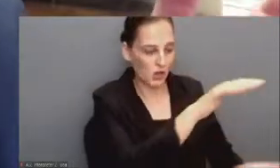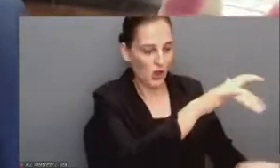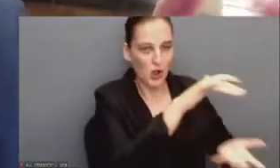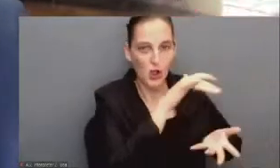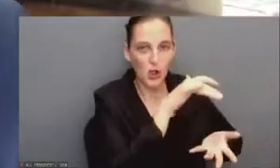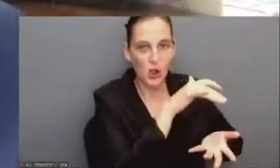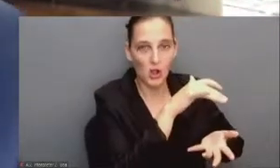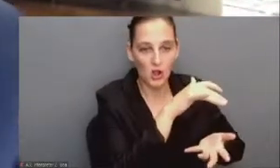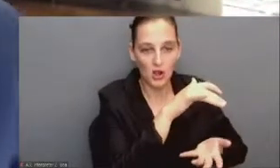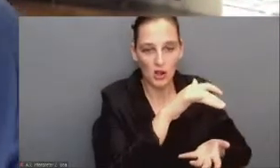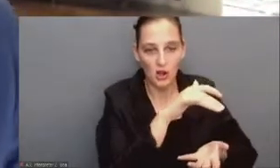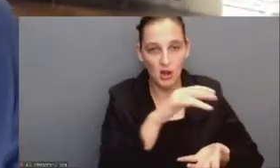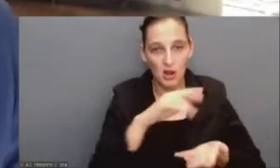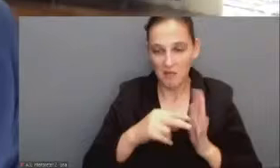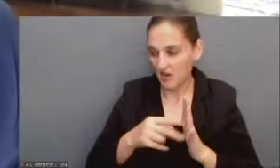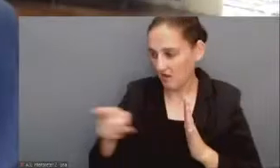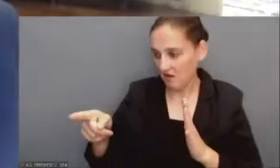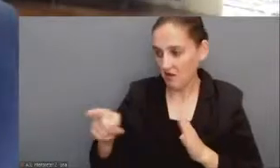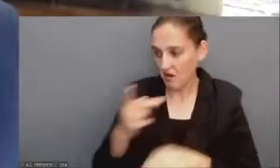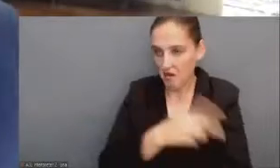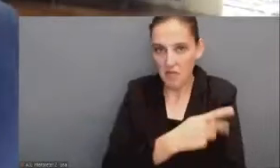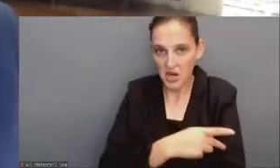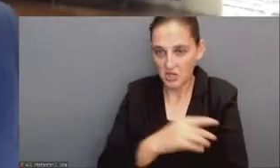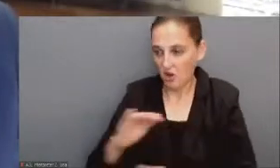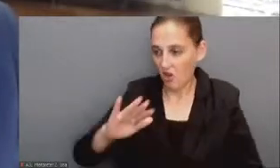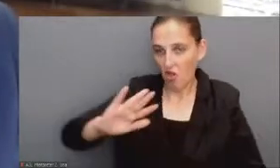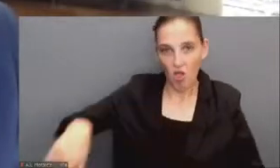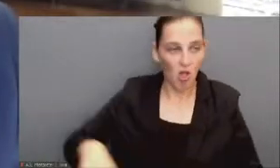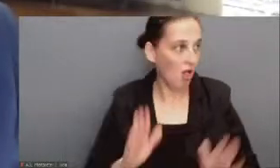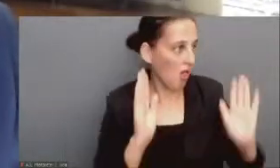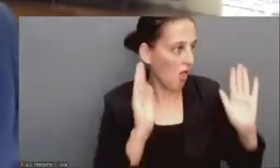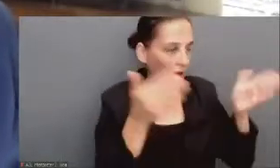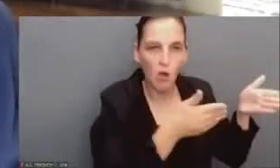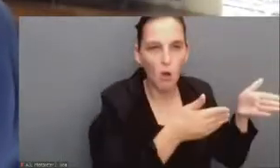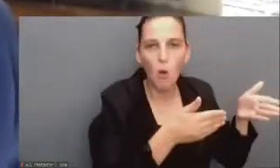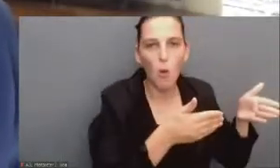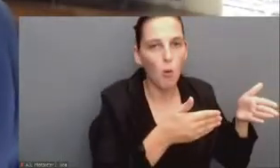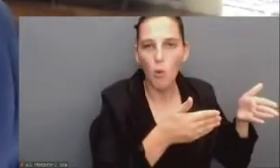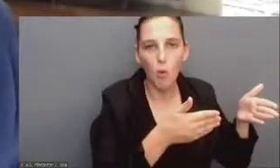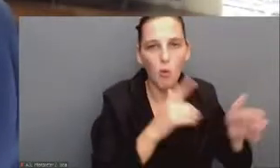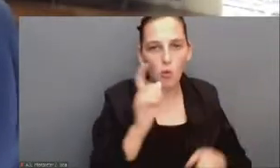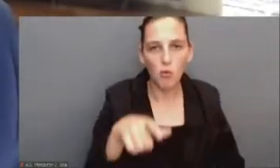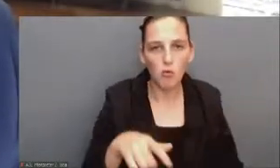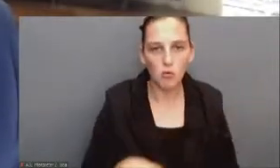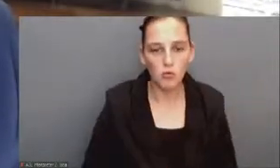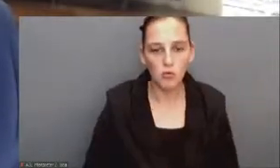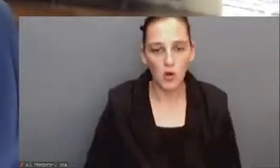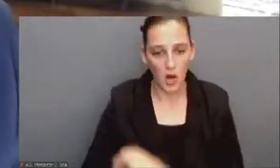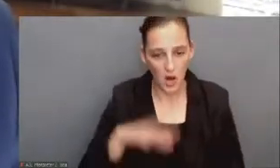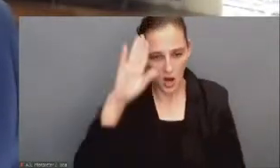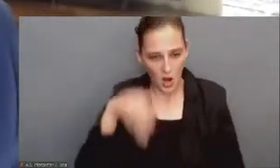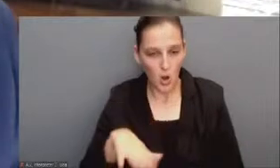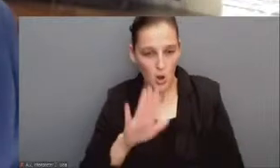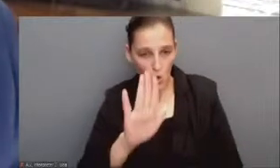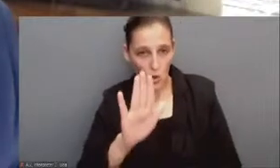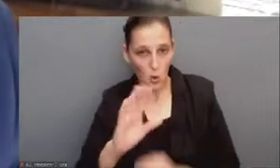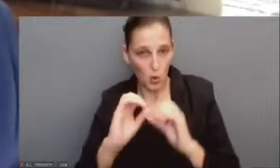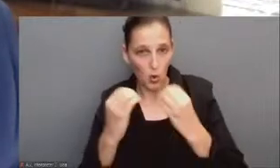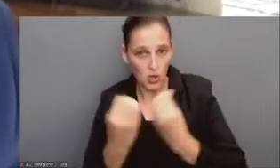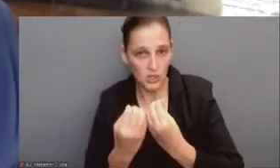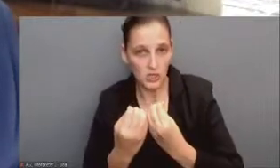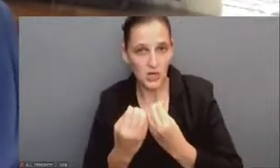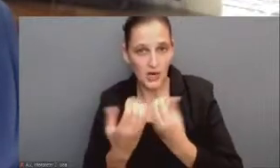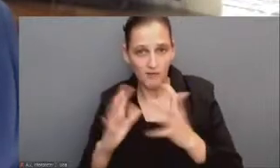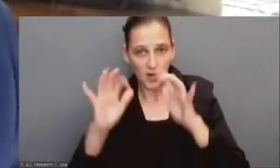is not the same as another. I know your organization's put forth several recommendations to